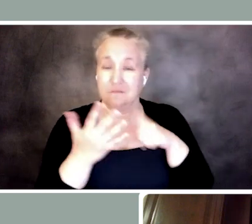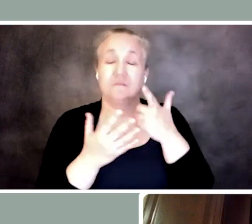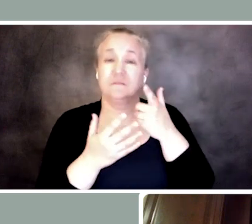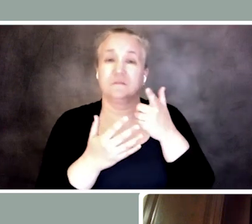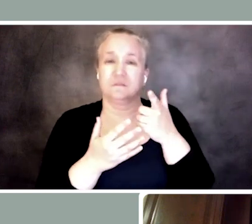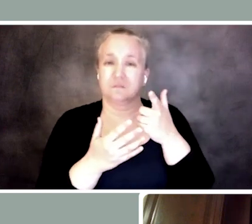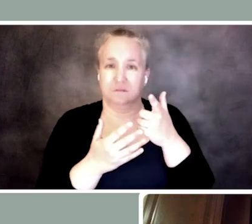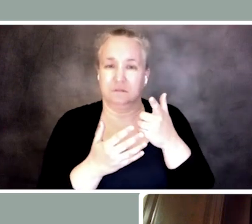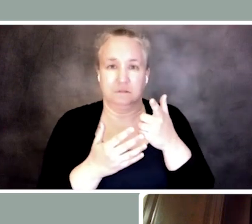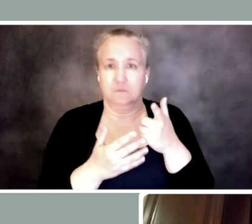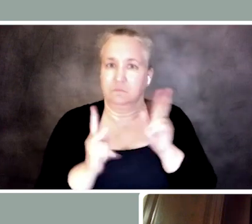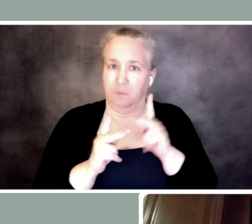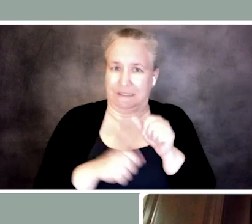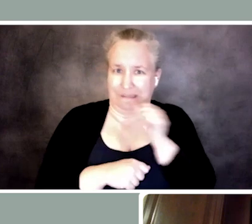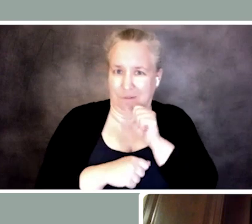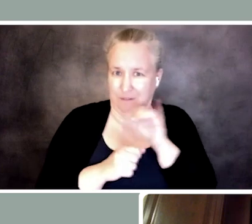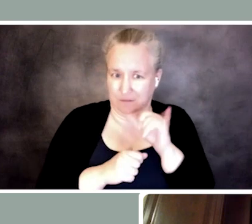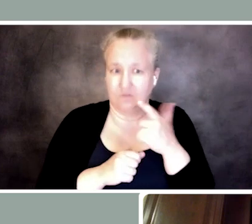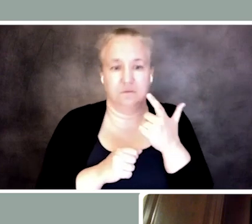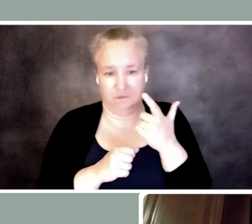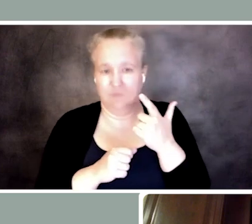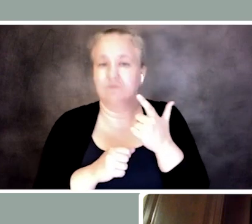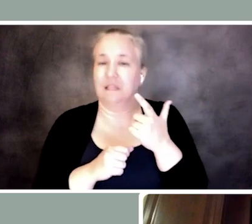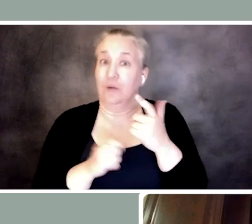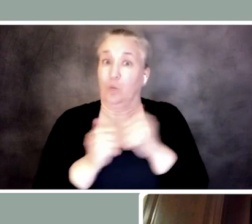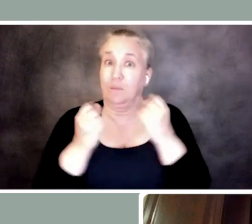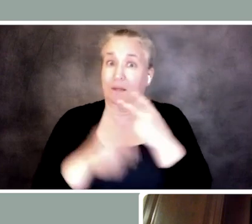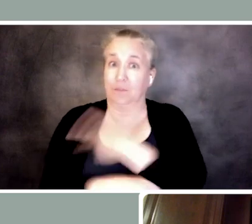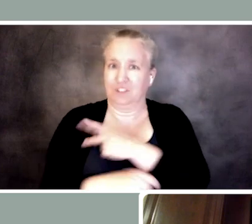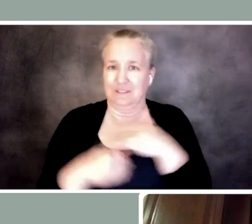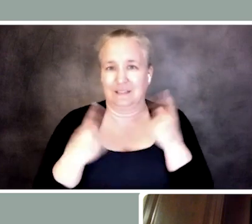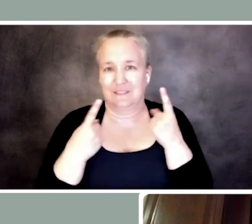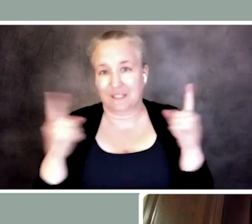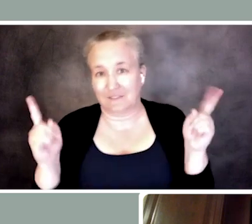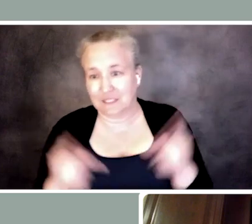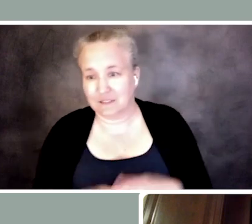well tolerated and can have effectiveness in a lot of patients.